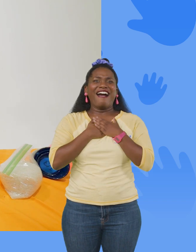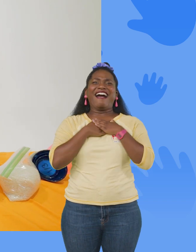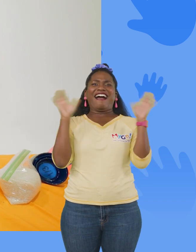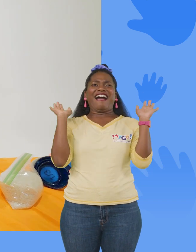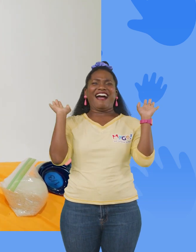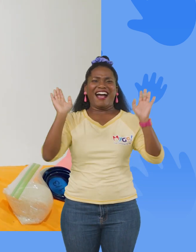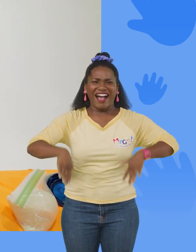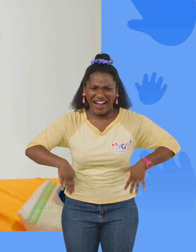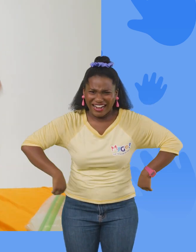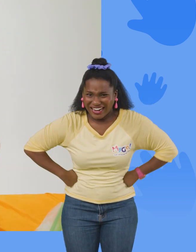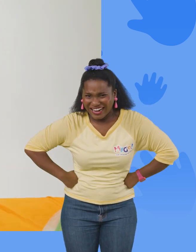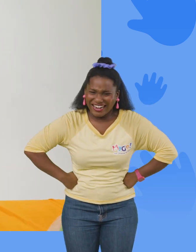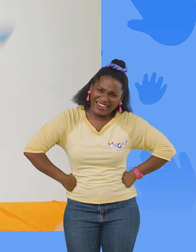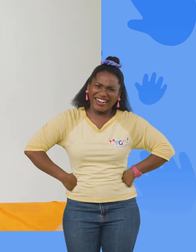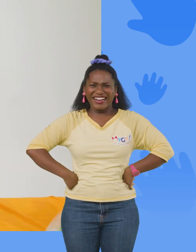woo, woo, woo, woo.